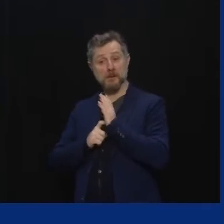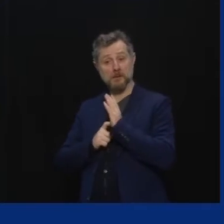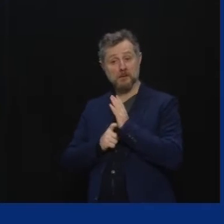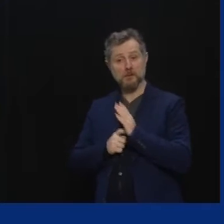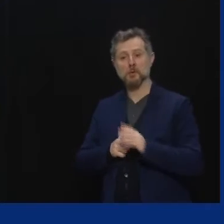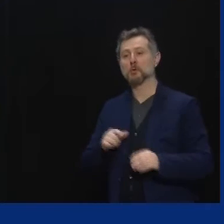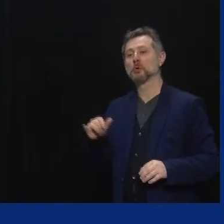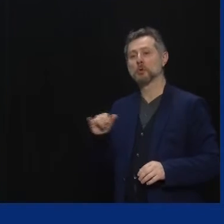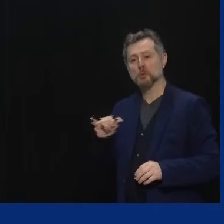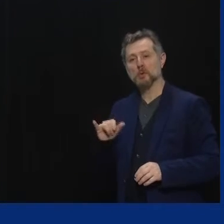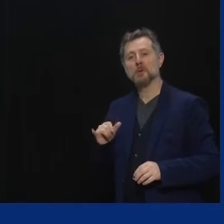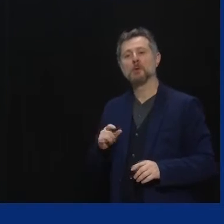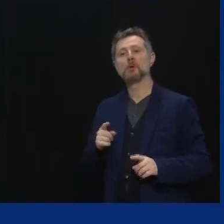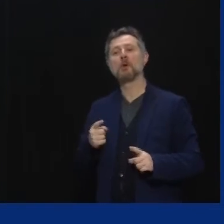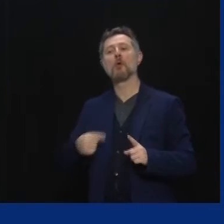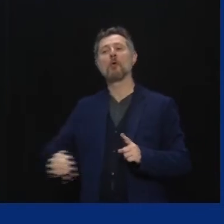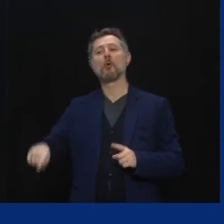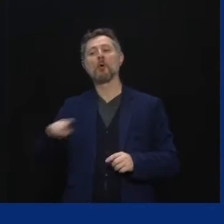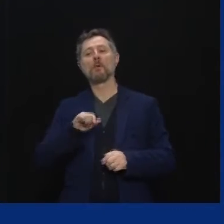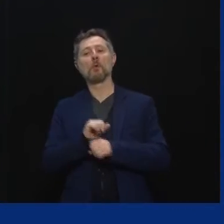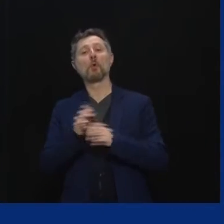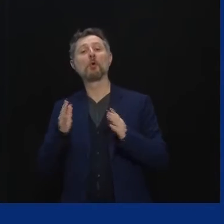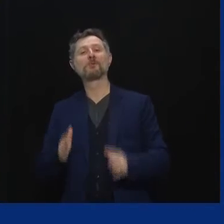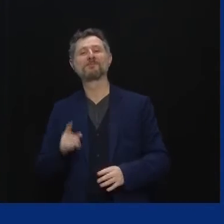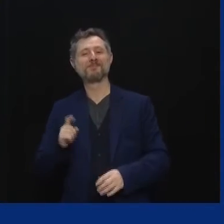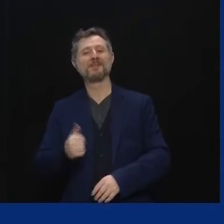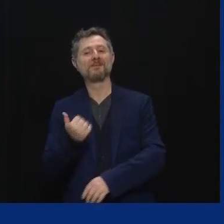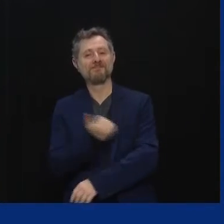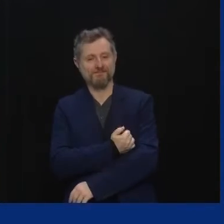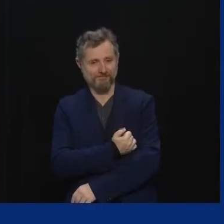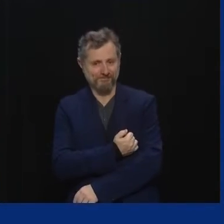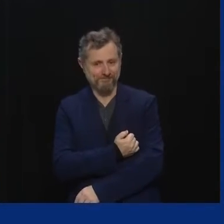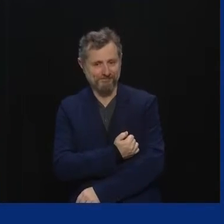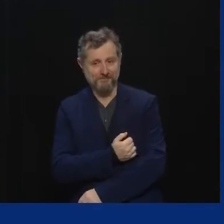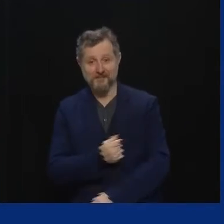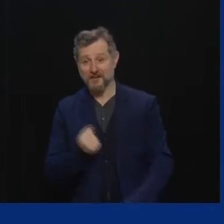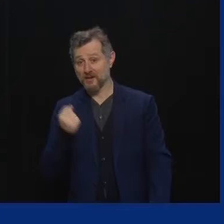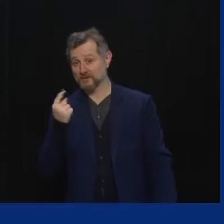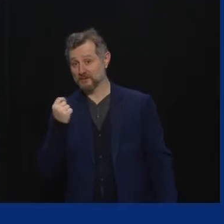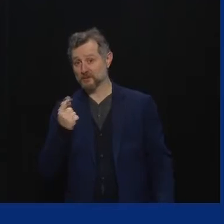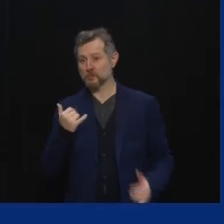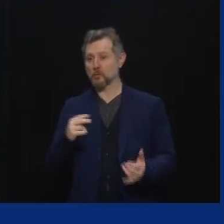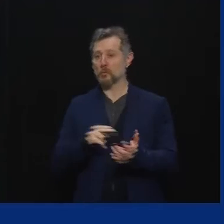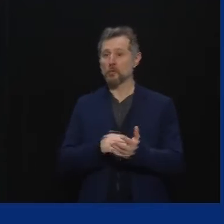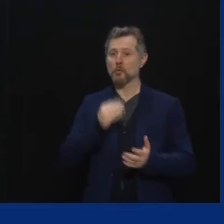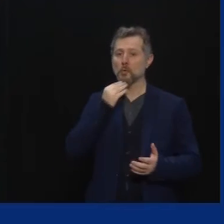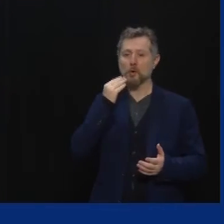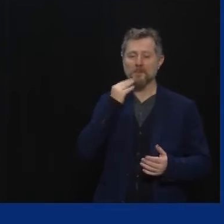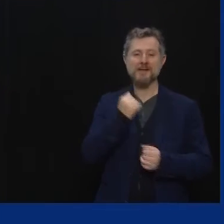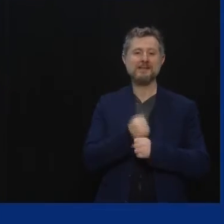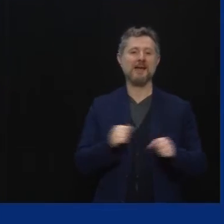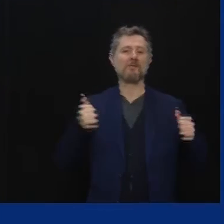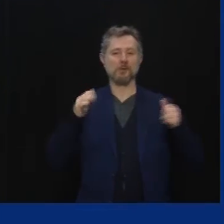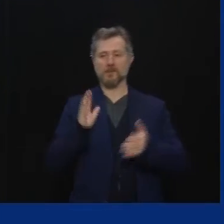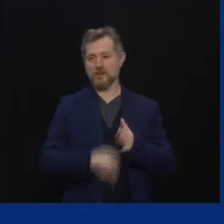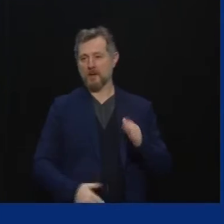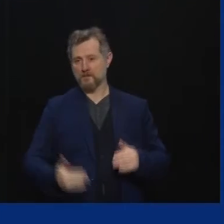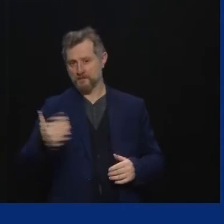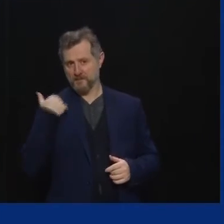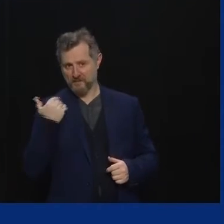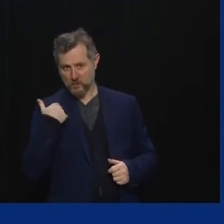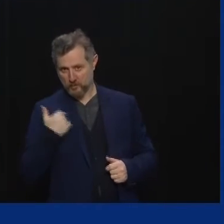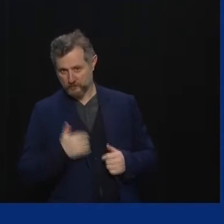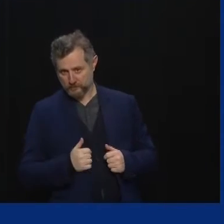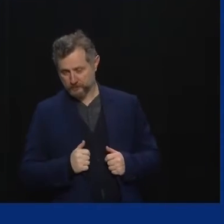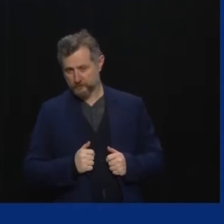in a nursing home are also vaccinated. So nursing homes are a safer environment than they had been in the past. We're not seeing spikes in nursing